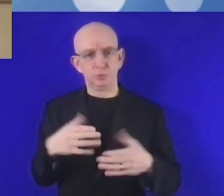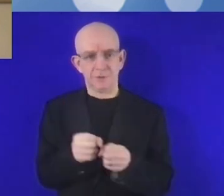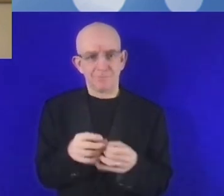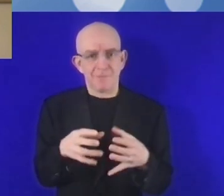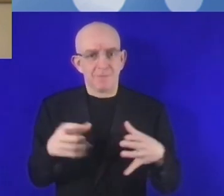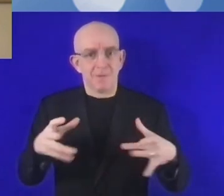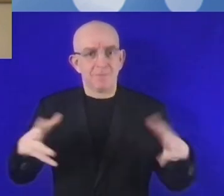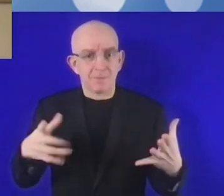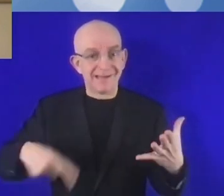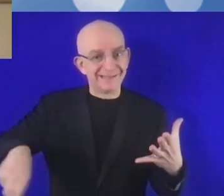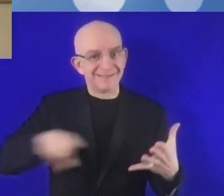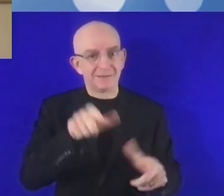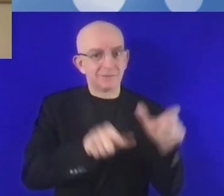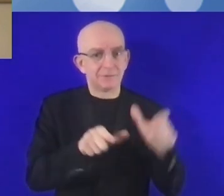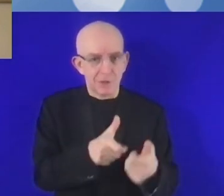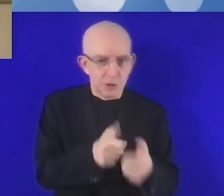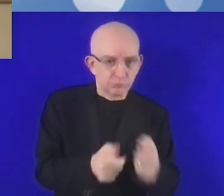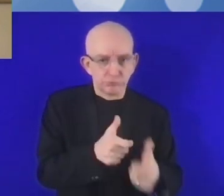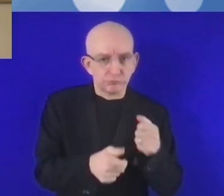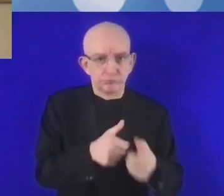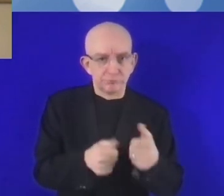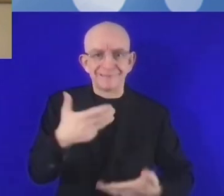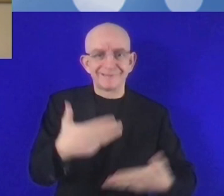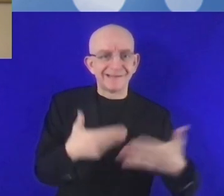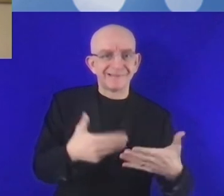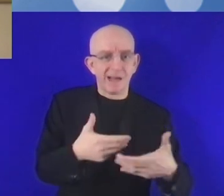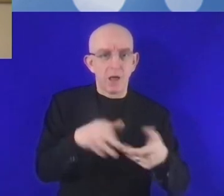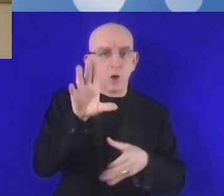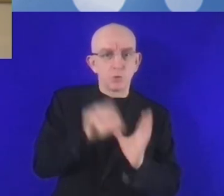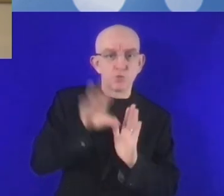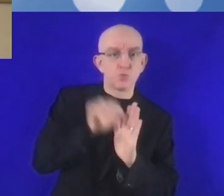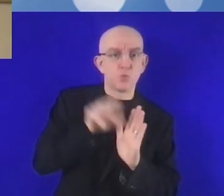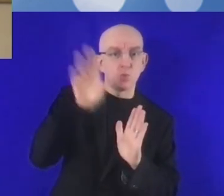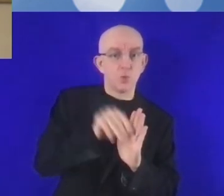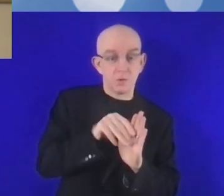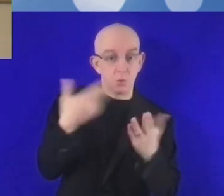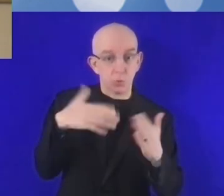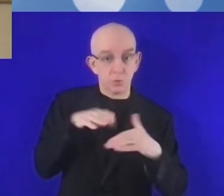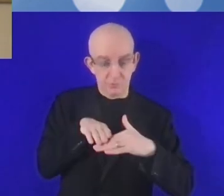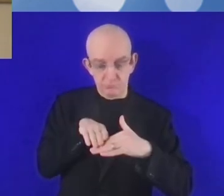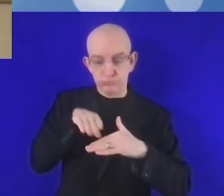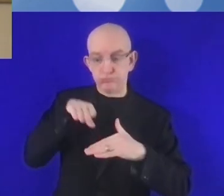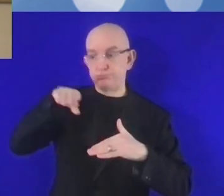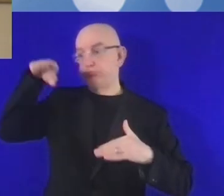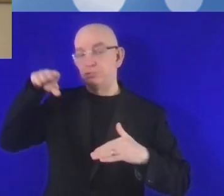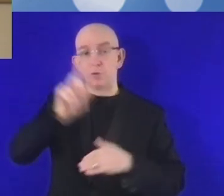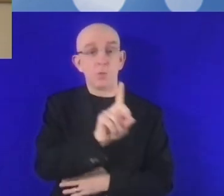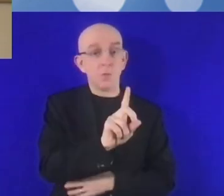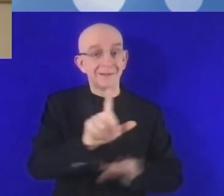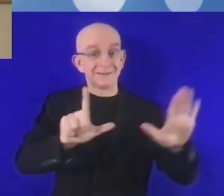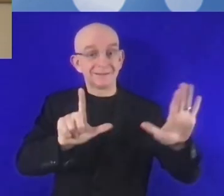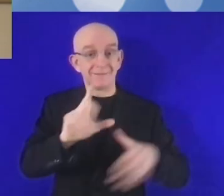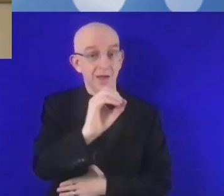up from the same period, 2 years ago, which shows that there's a lot more interaction